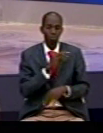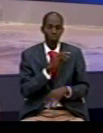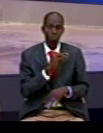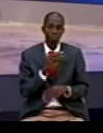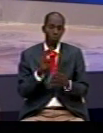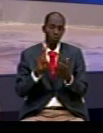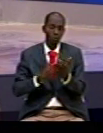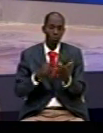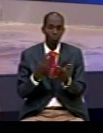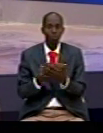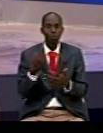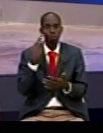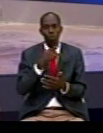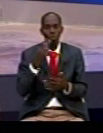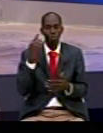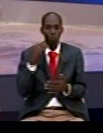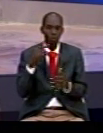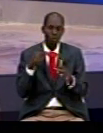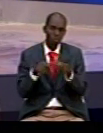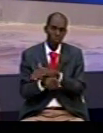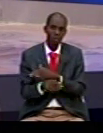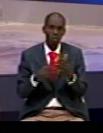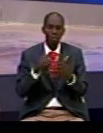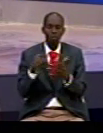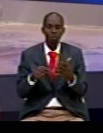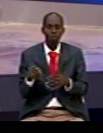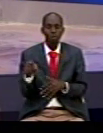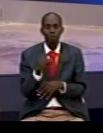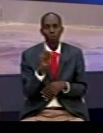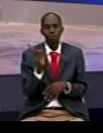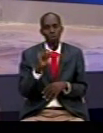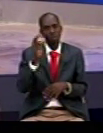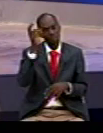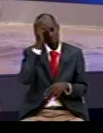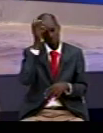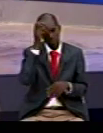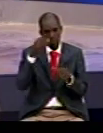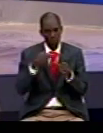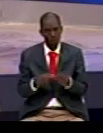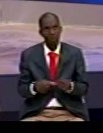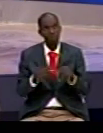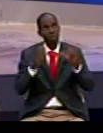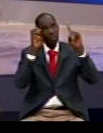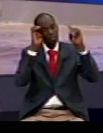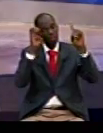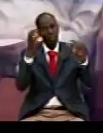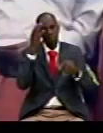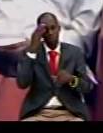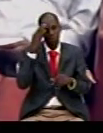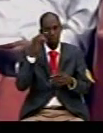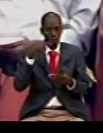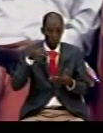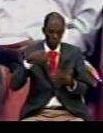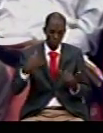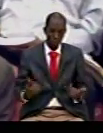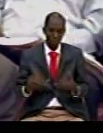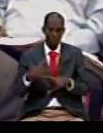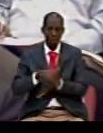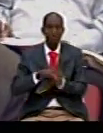among you where Satan dwelleth. He knows. Tonight he